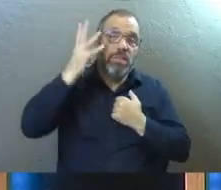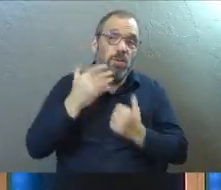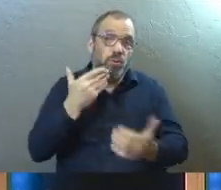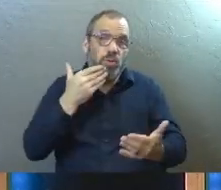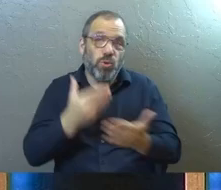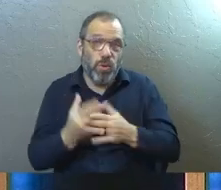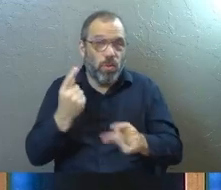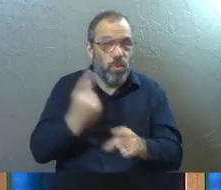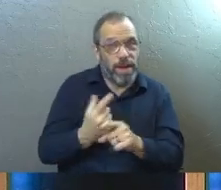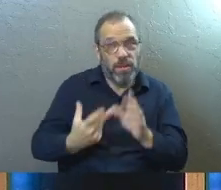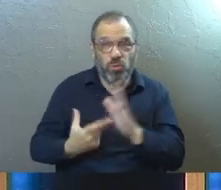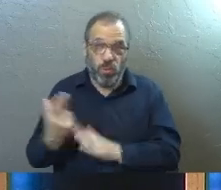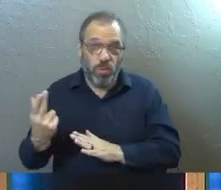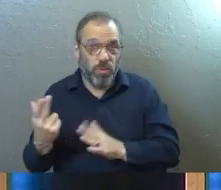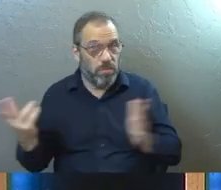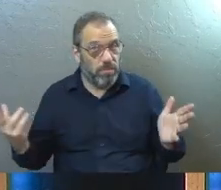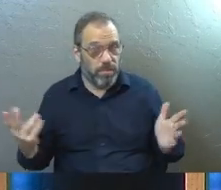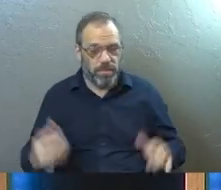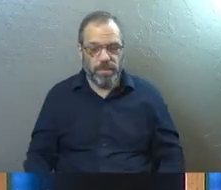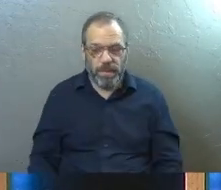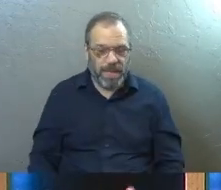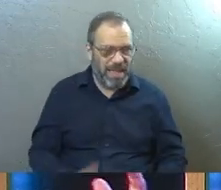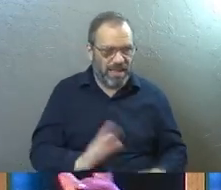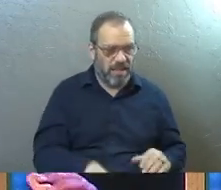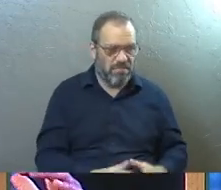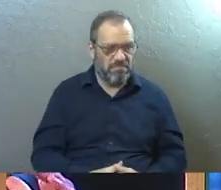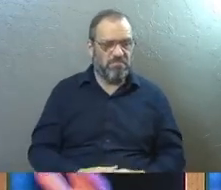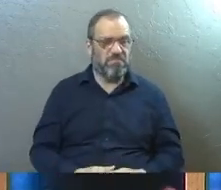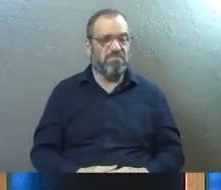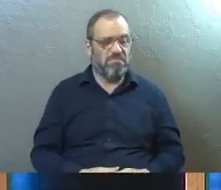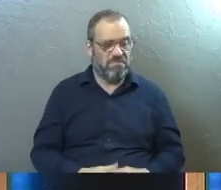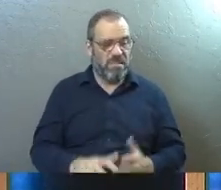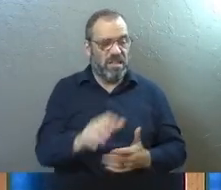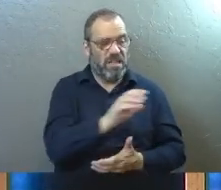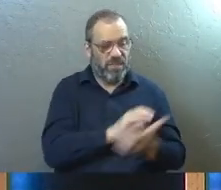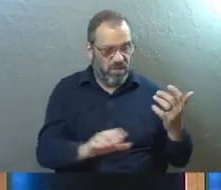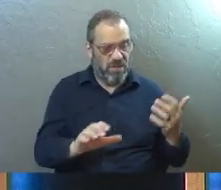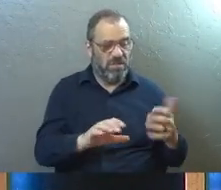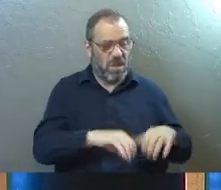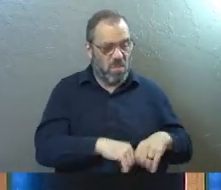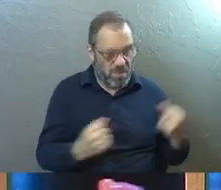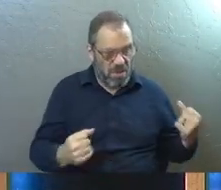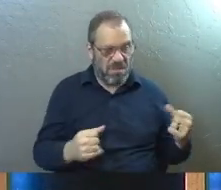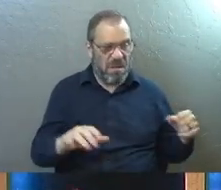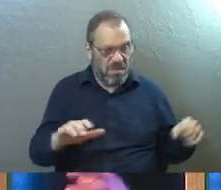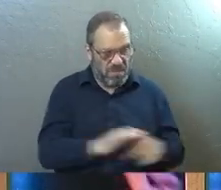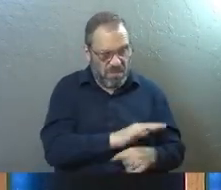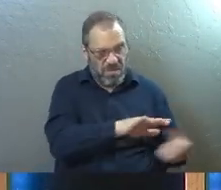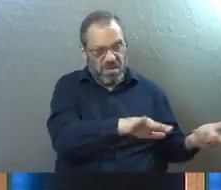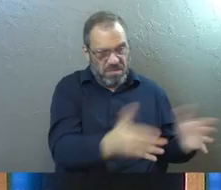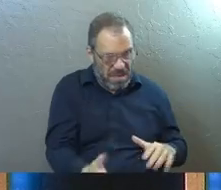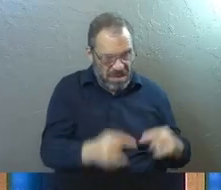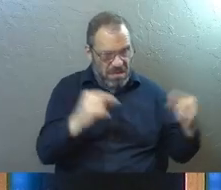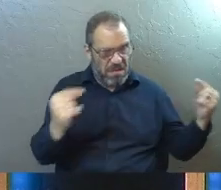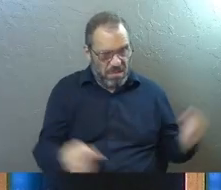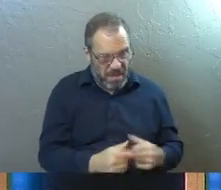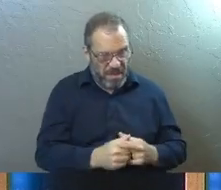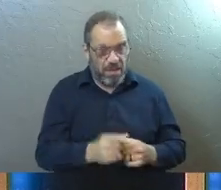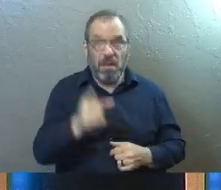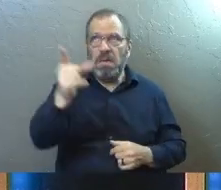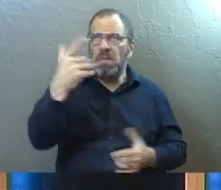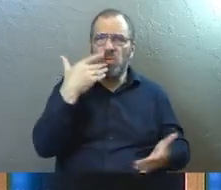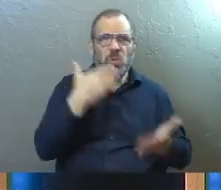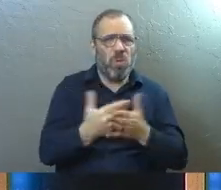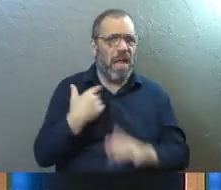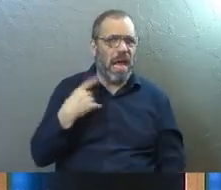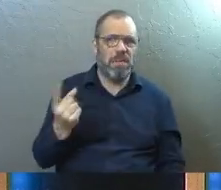what is good, right, and true instead of what is confusing and broken and full of death and pain. God's got